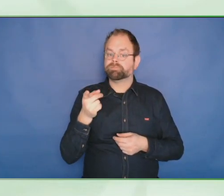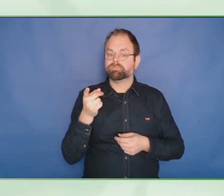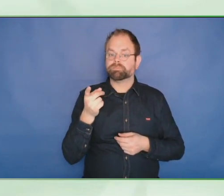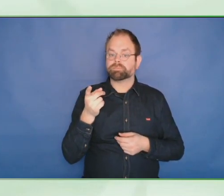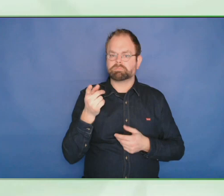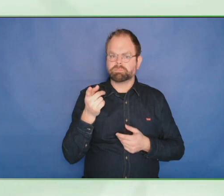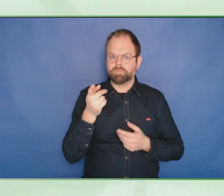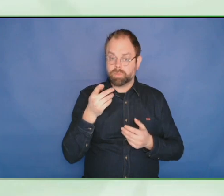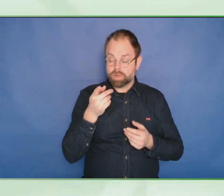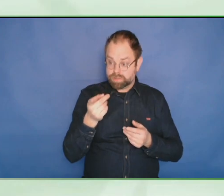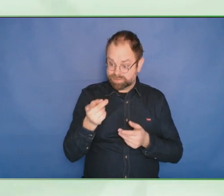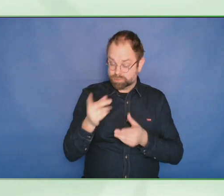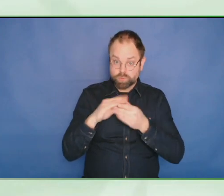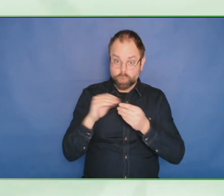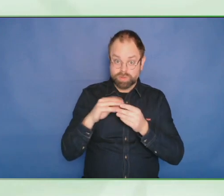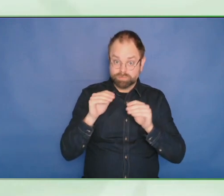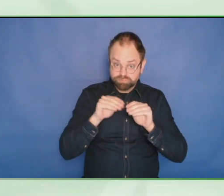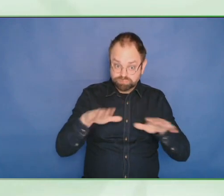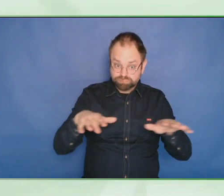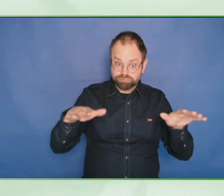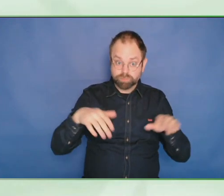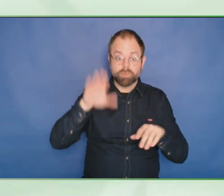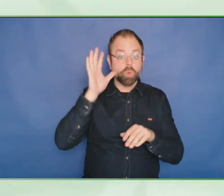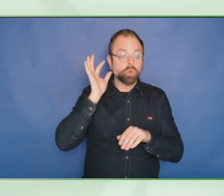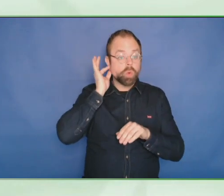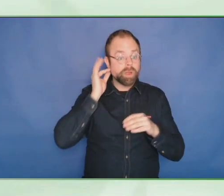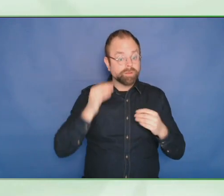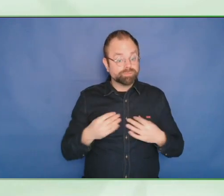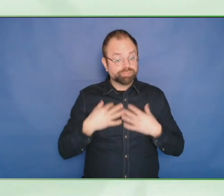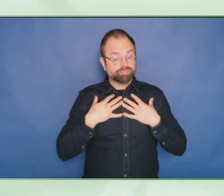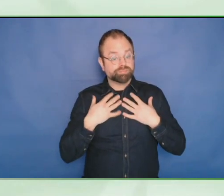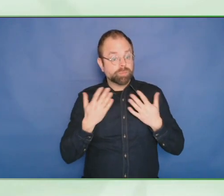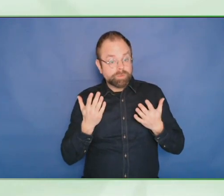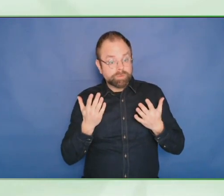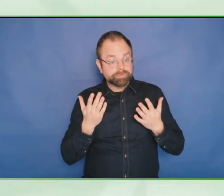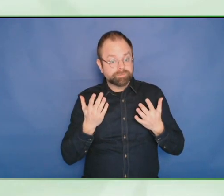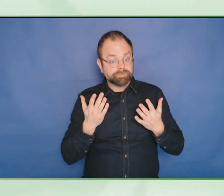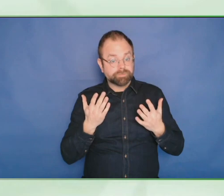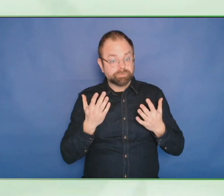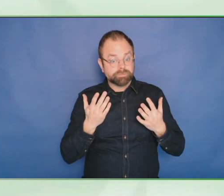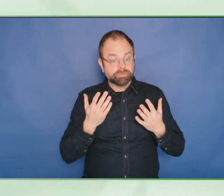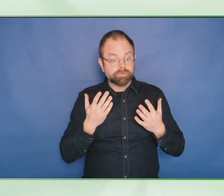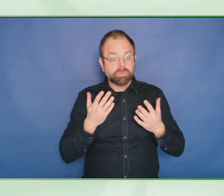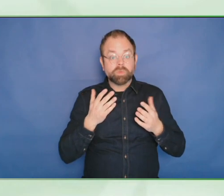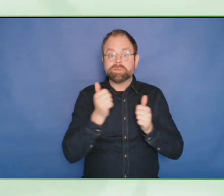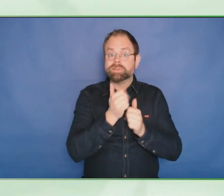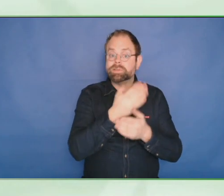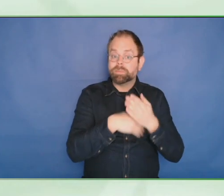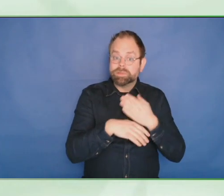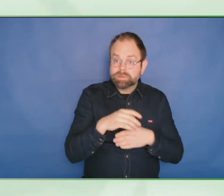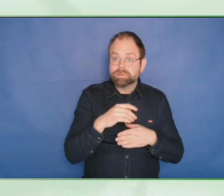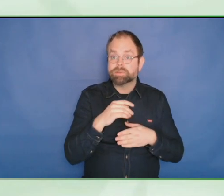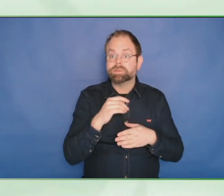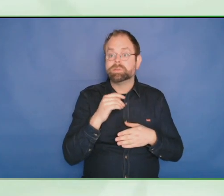did it increase the enrollment in your programs? Yes, of course. For the second phase of our project, when